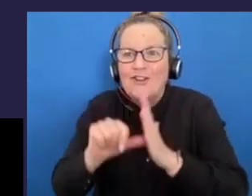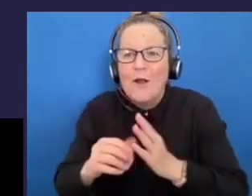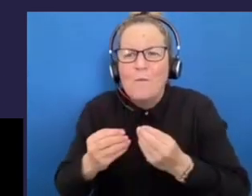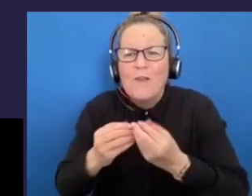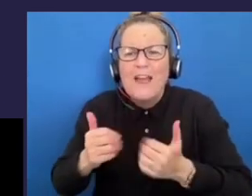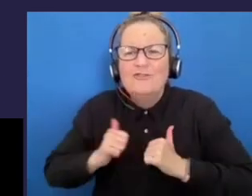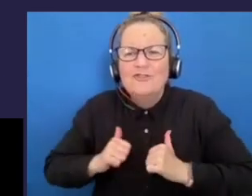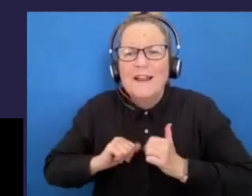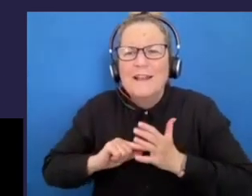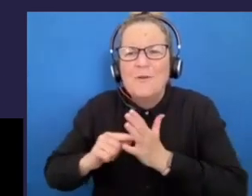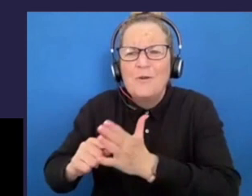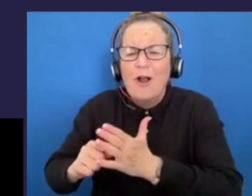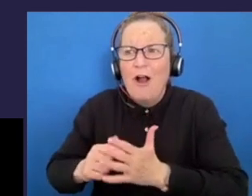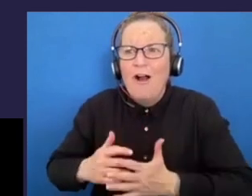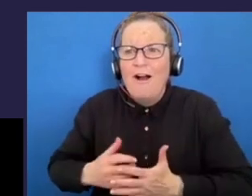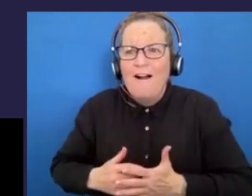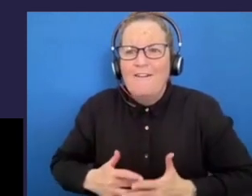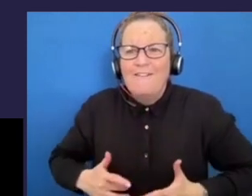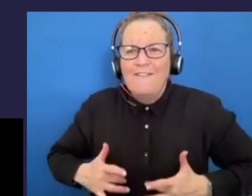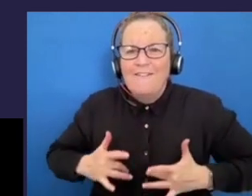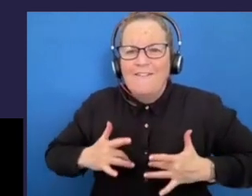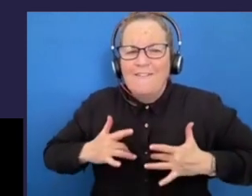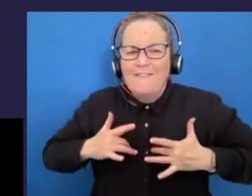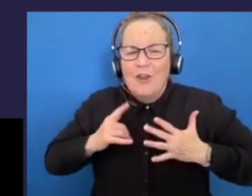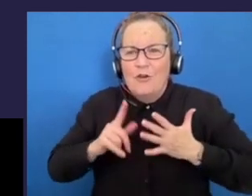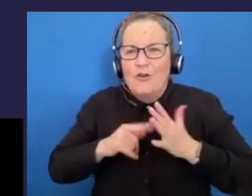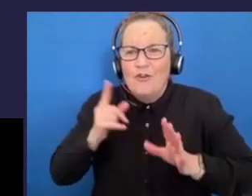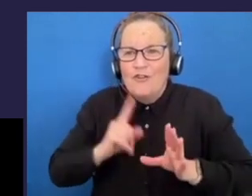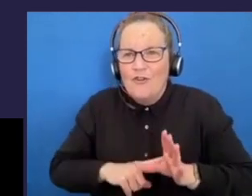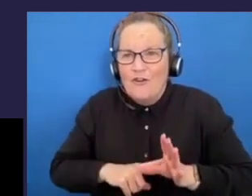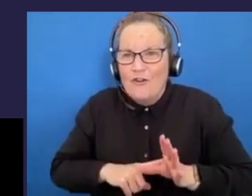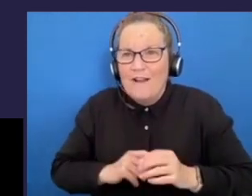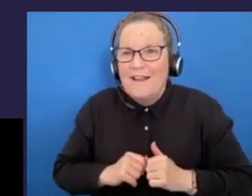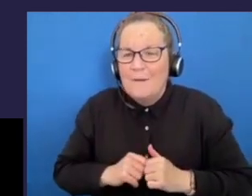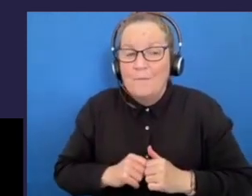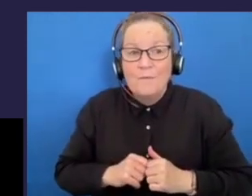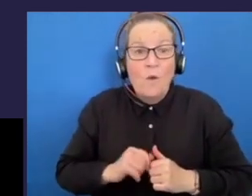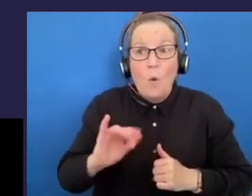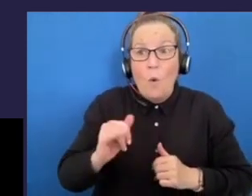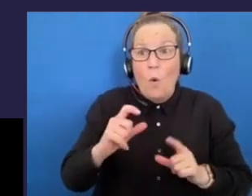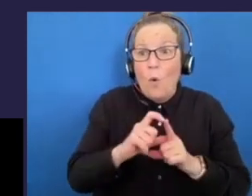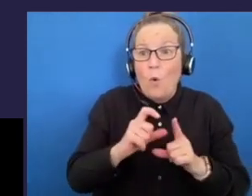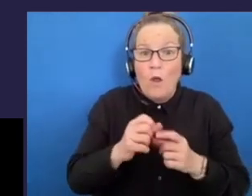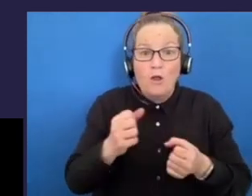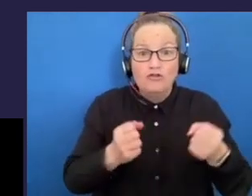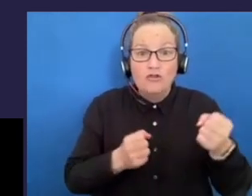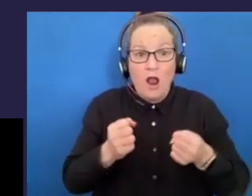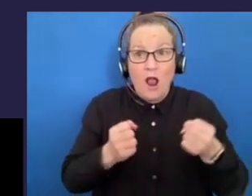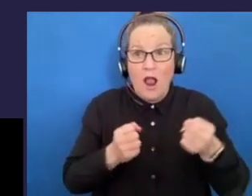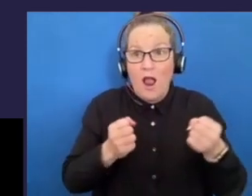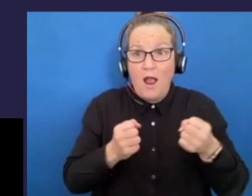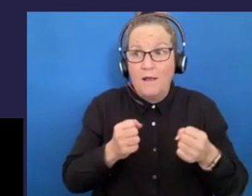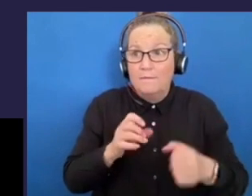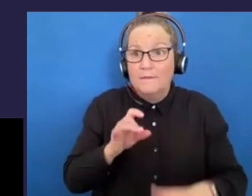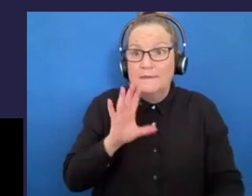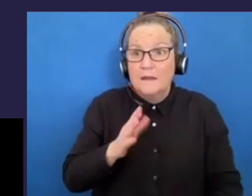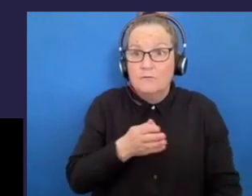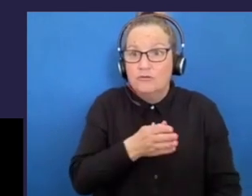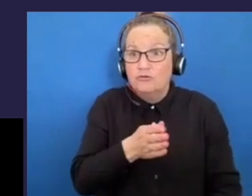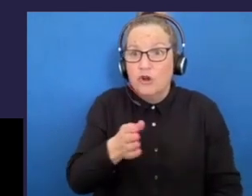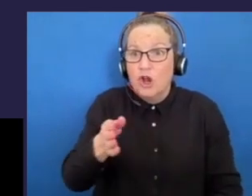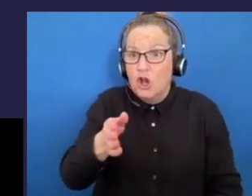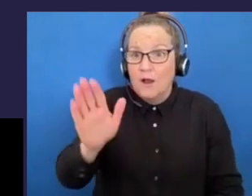wheels, or like when your daughter pulls away from the curb for the first time without you in the car with